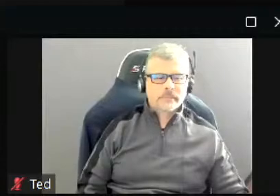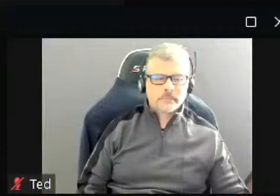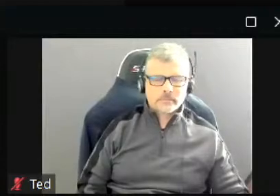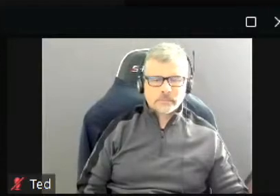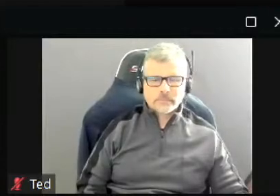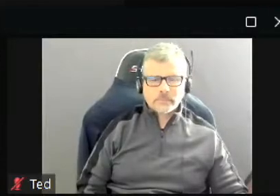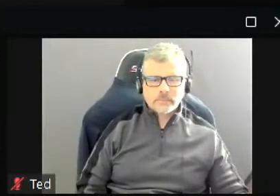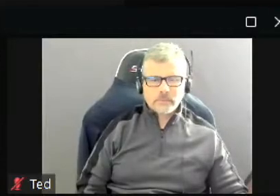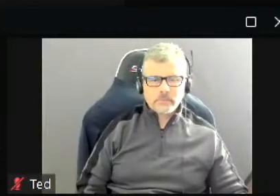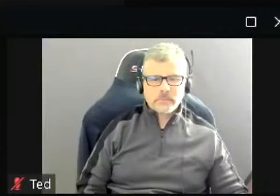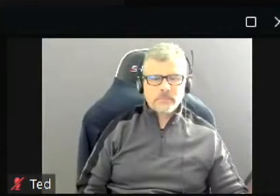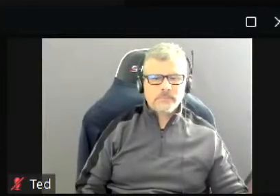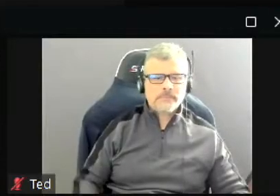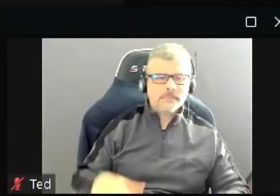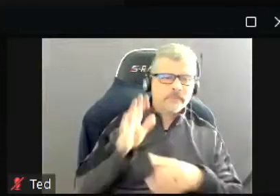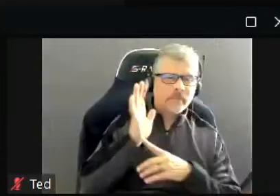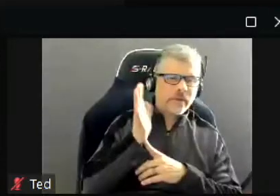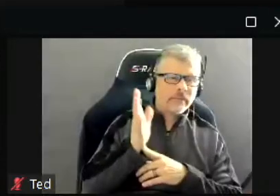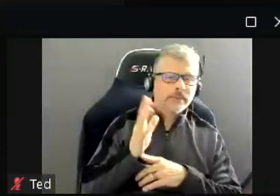We have 5 minutes, Liz.